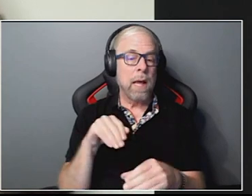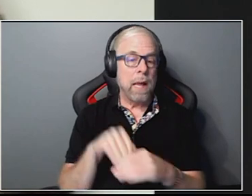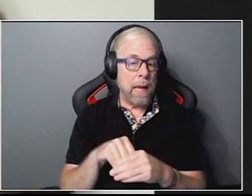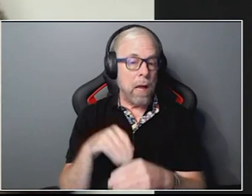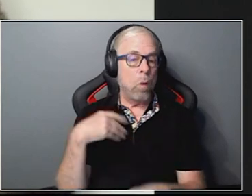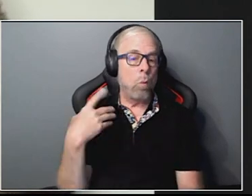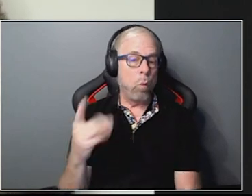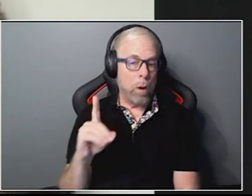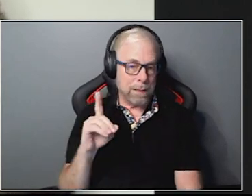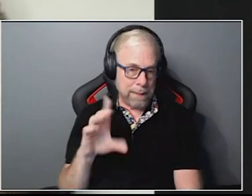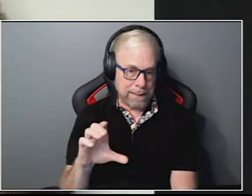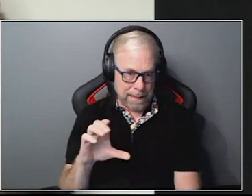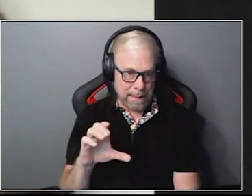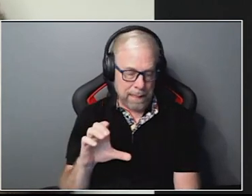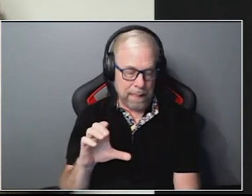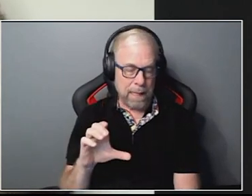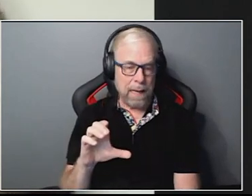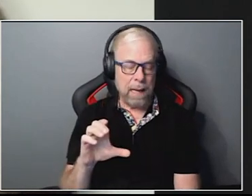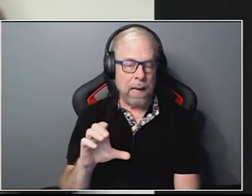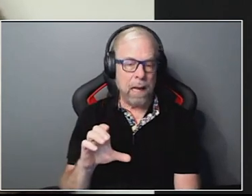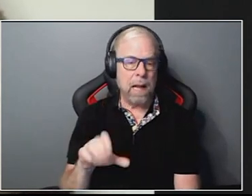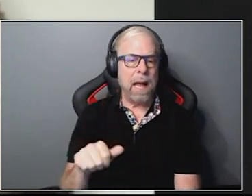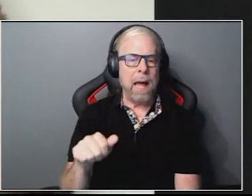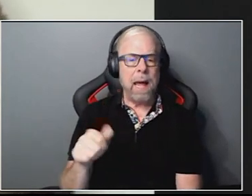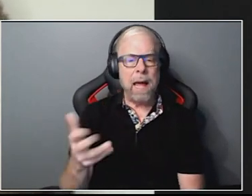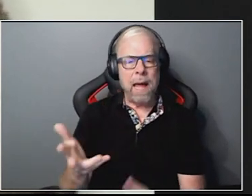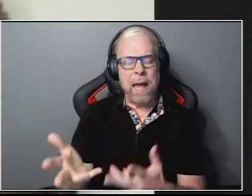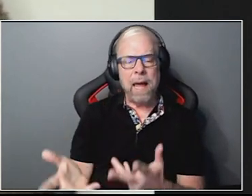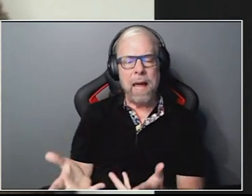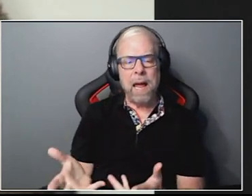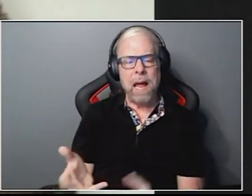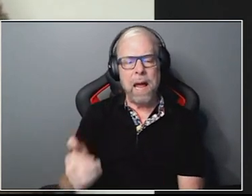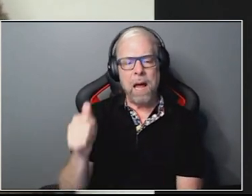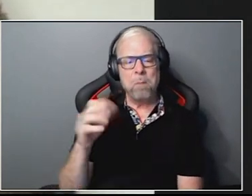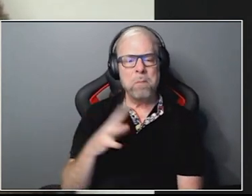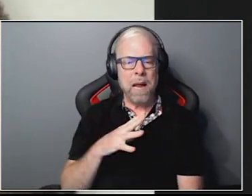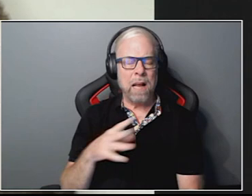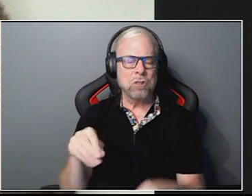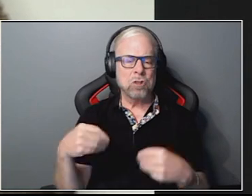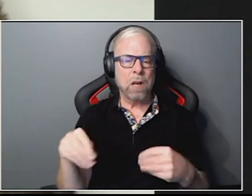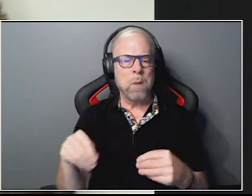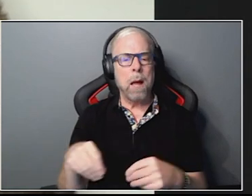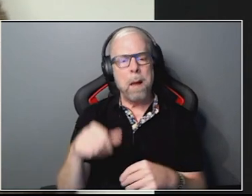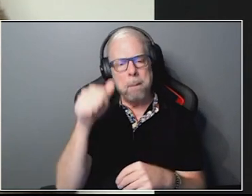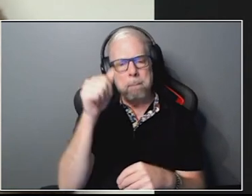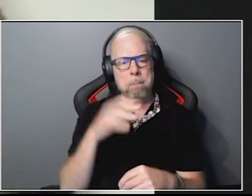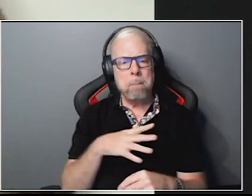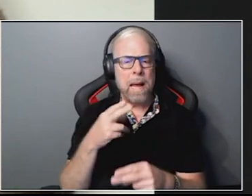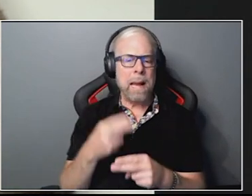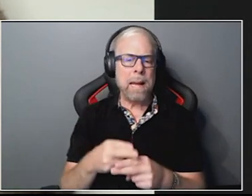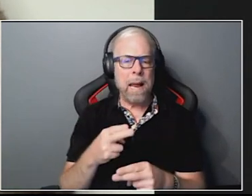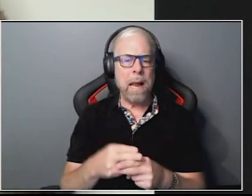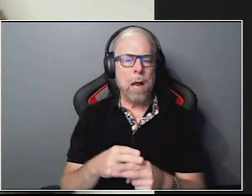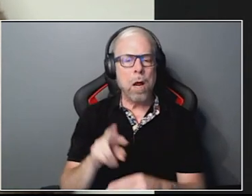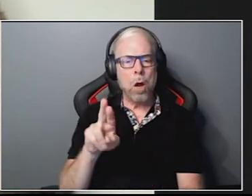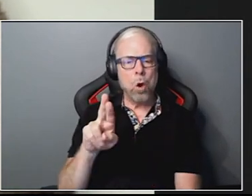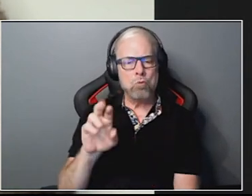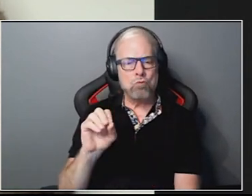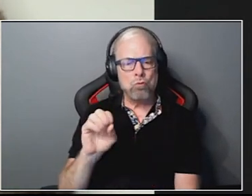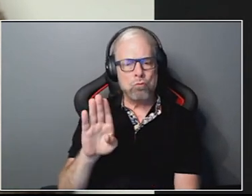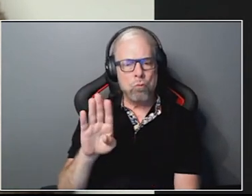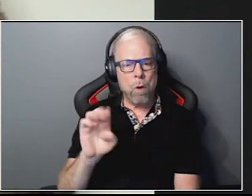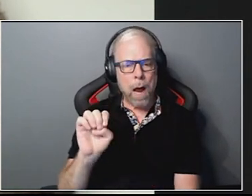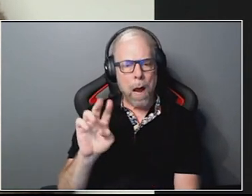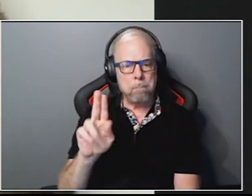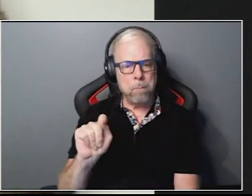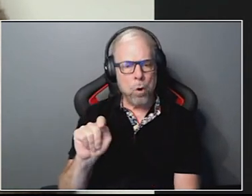in Washington, in a men's hat shop. A gentleman by the name of Robert Peary, at this time he was a lieutenant, he comes into the store looking